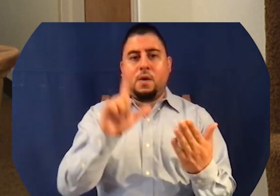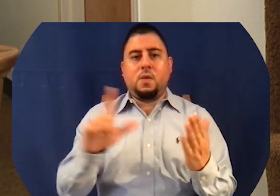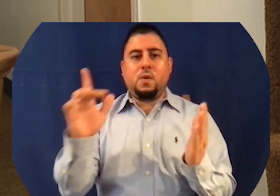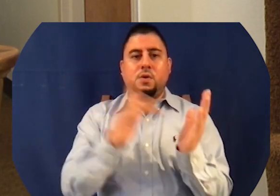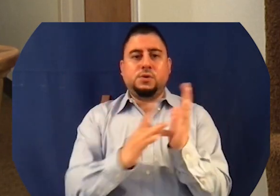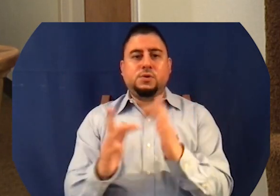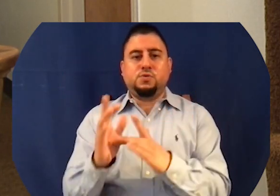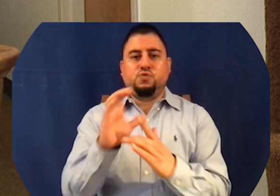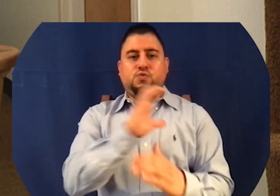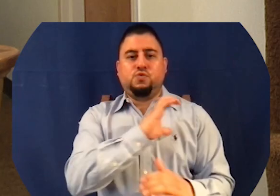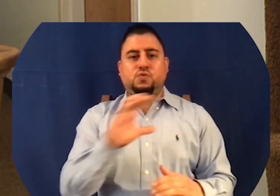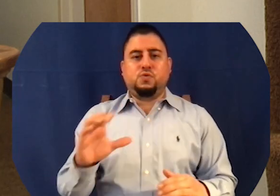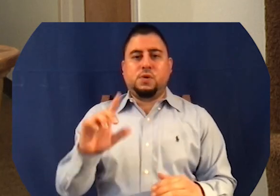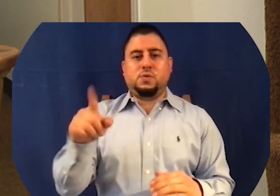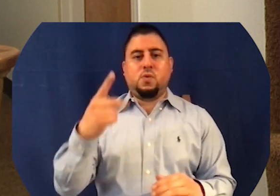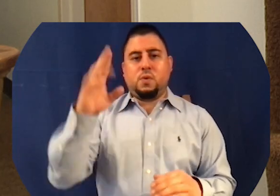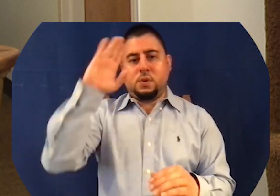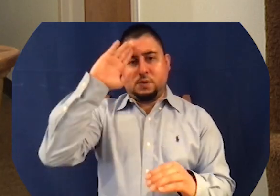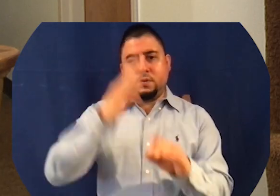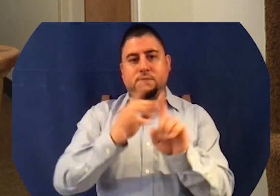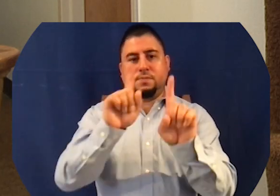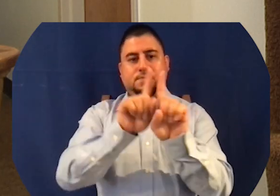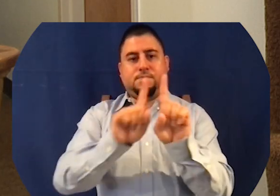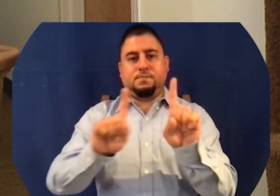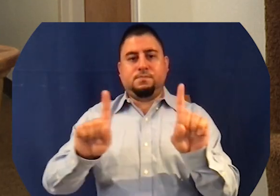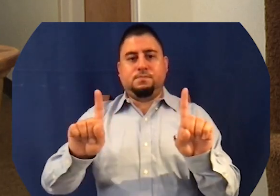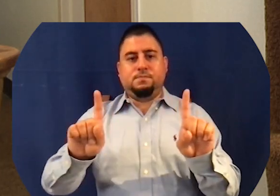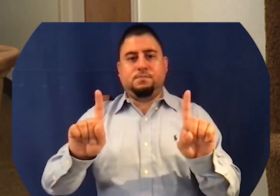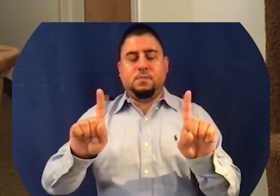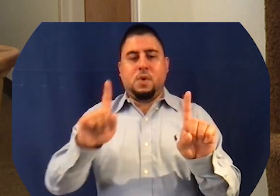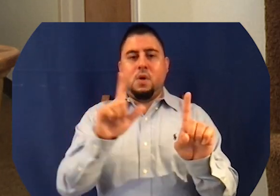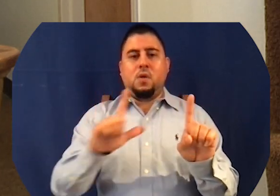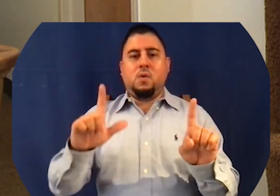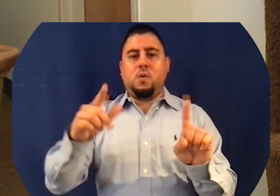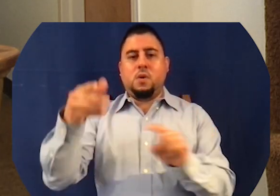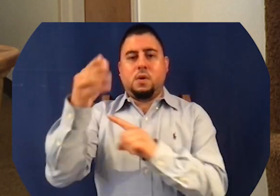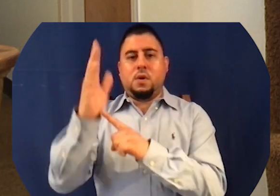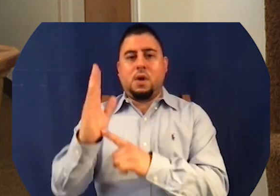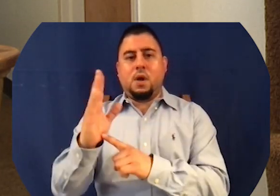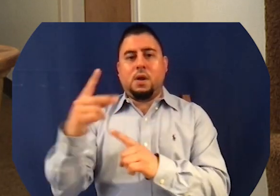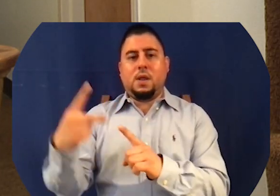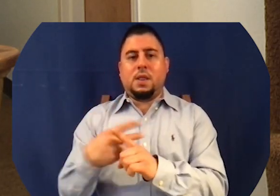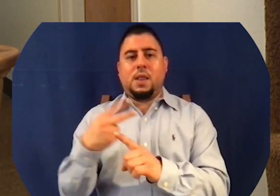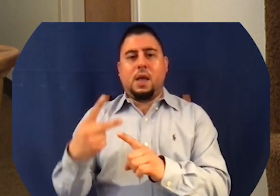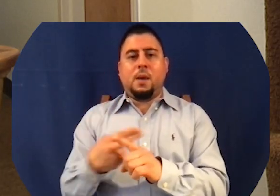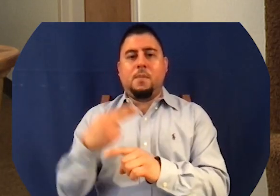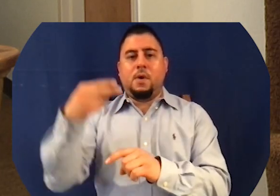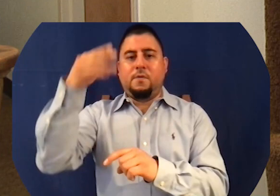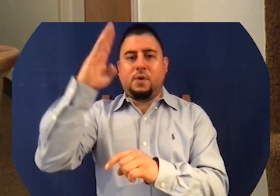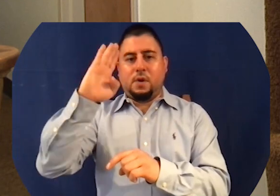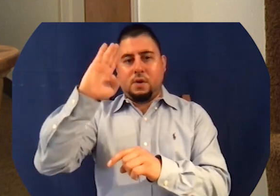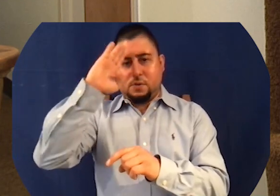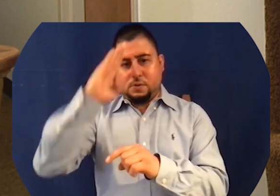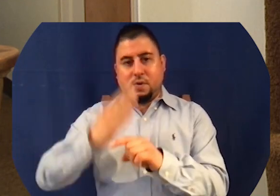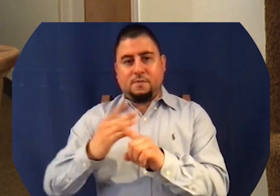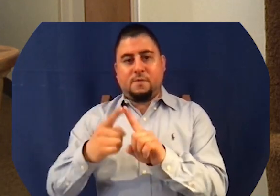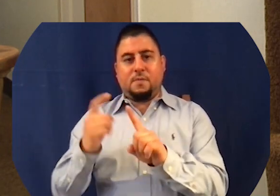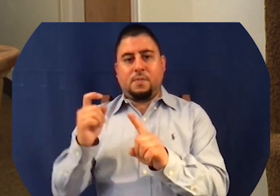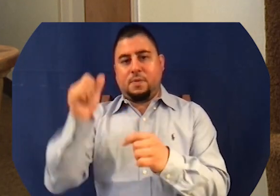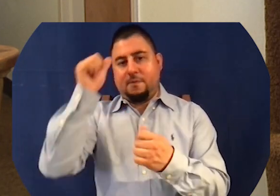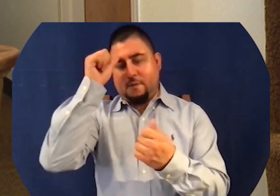Lord Jesus Christ, the only begotten Son, Lord God, Lamb of God, Son of the